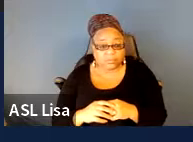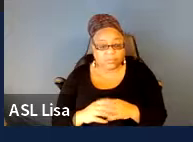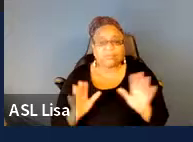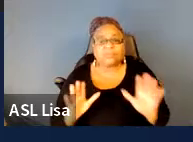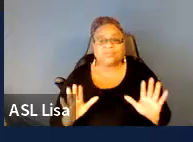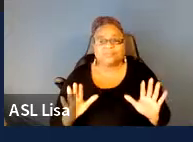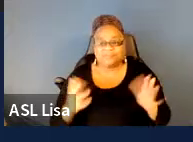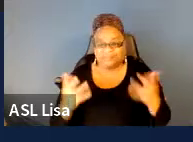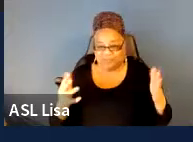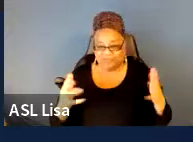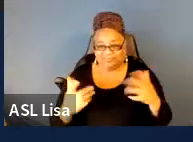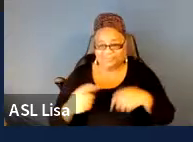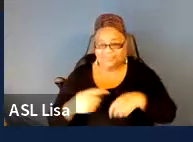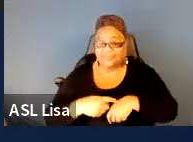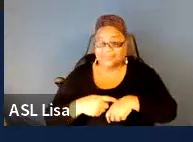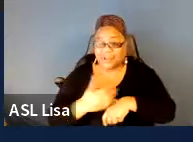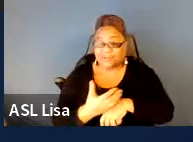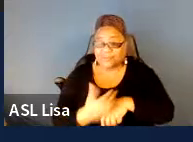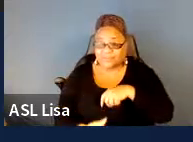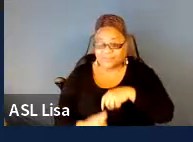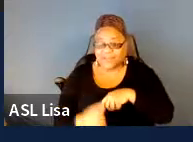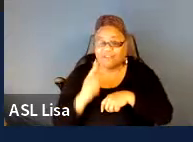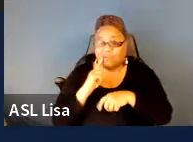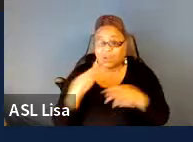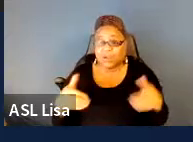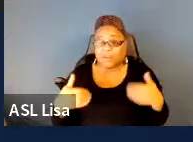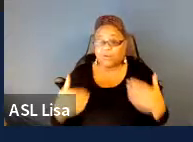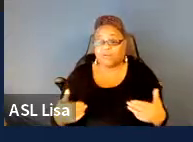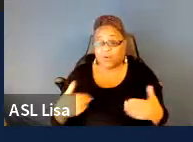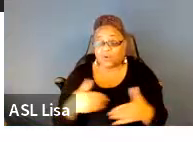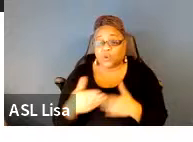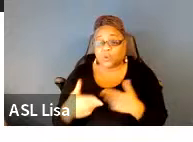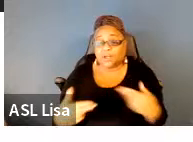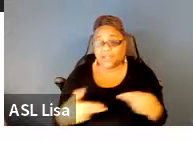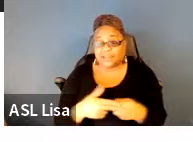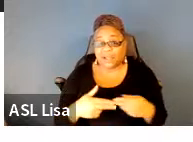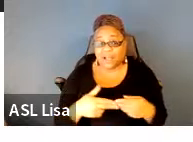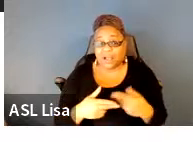Okay, that's all the time we have. If we could move on to the next slide, slide number